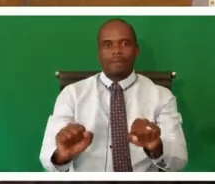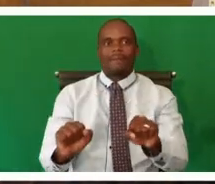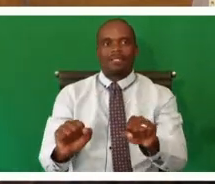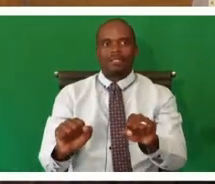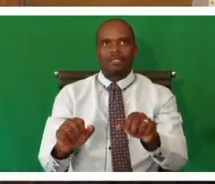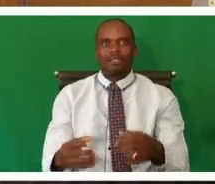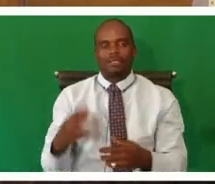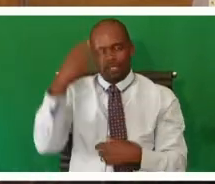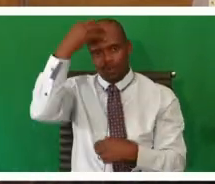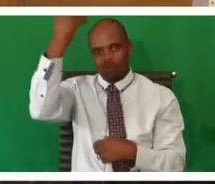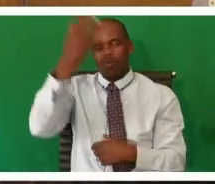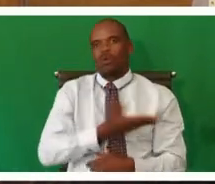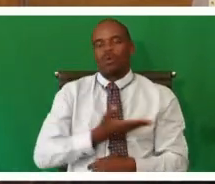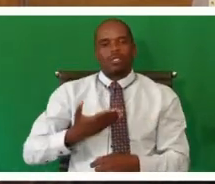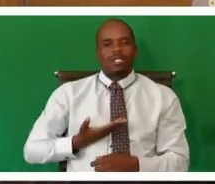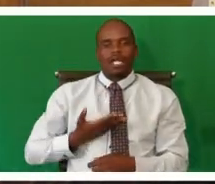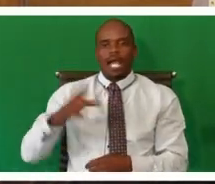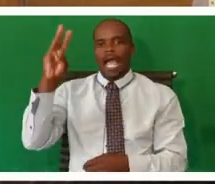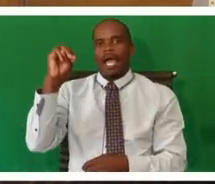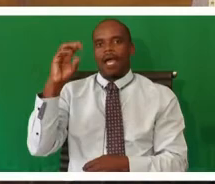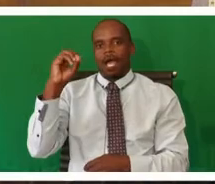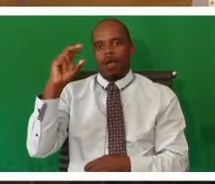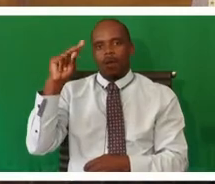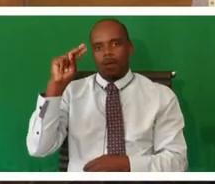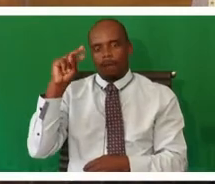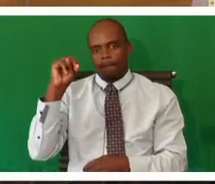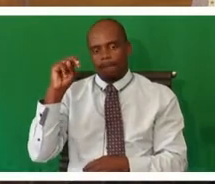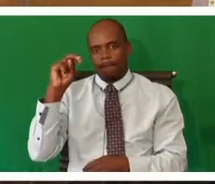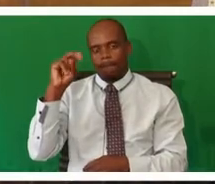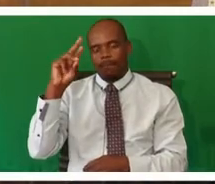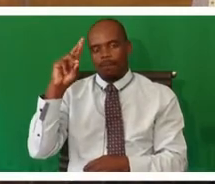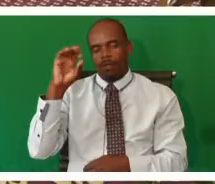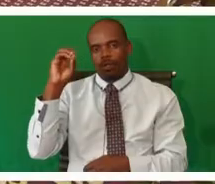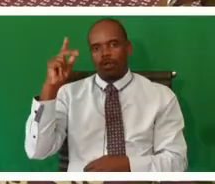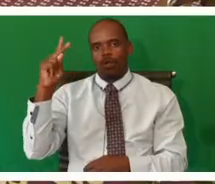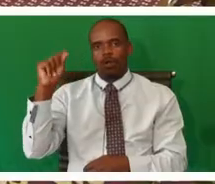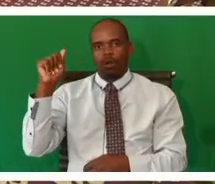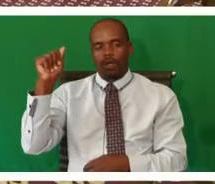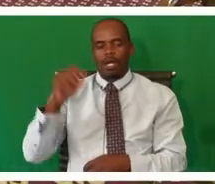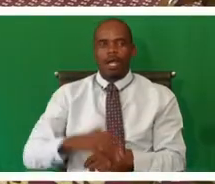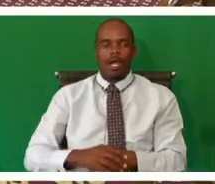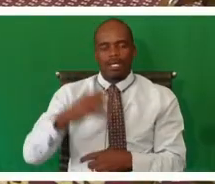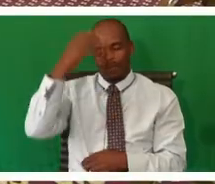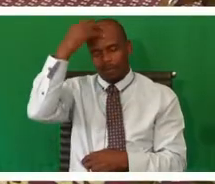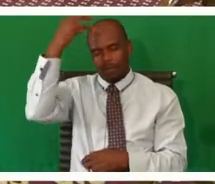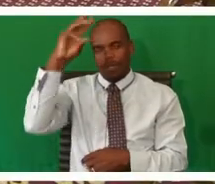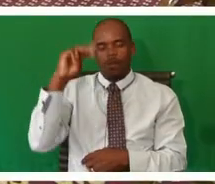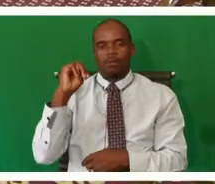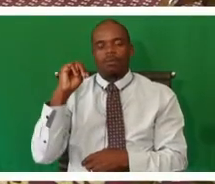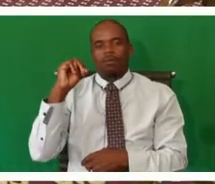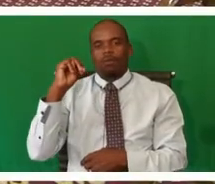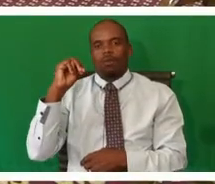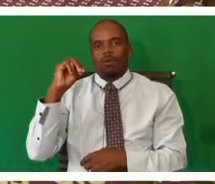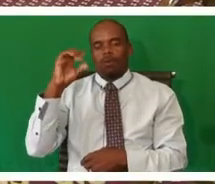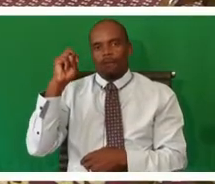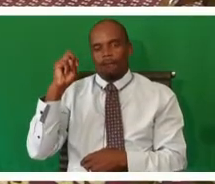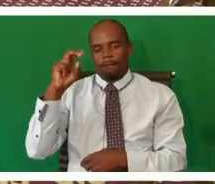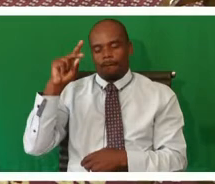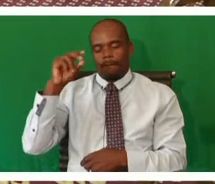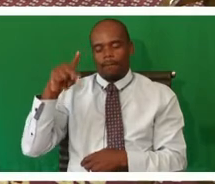Moroka, Deputy Chairperson Morena Neo Mopedi, leaders of